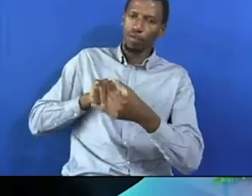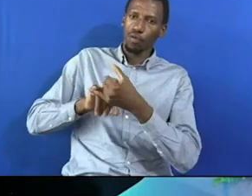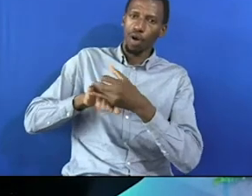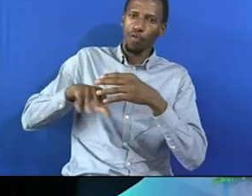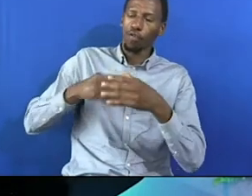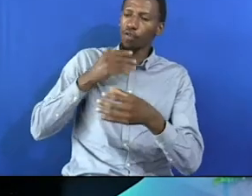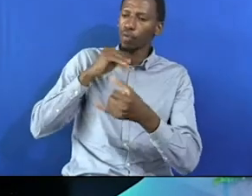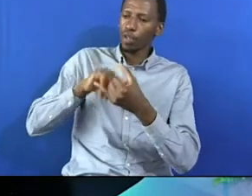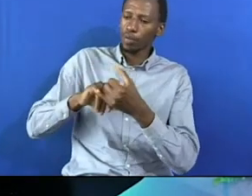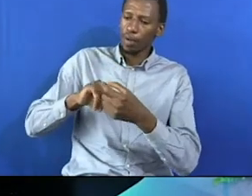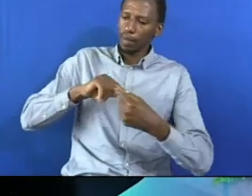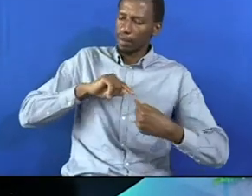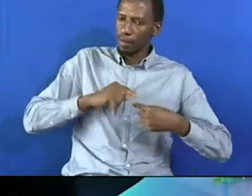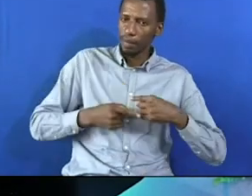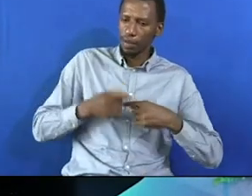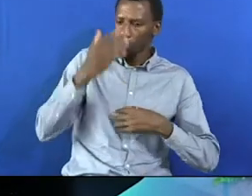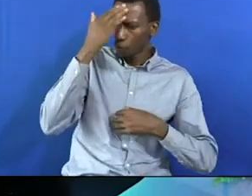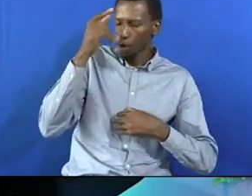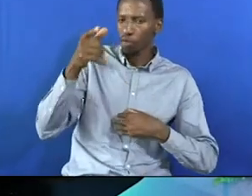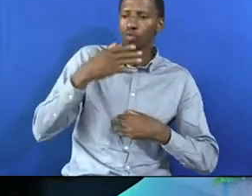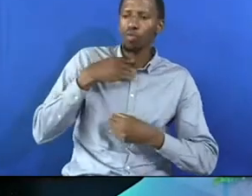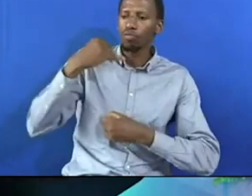your adventures.